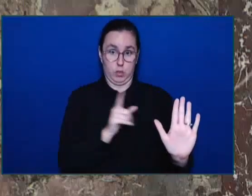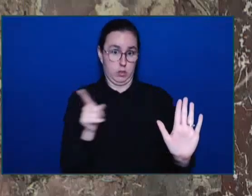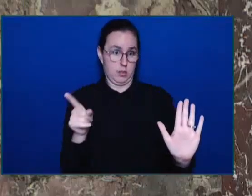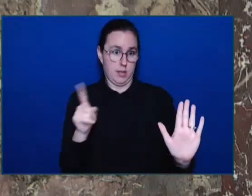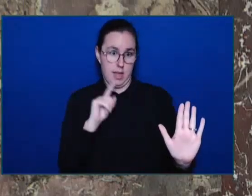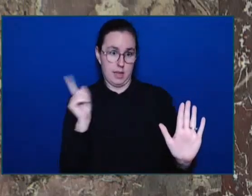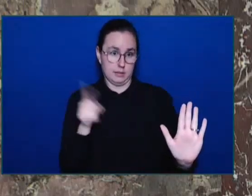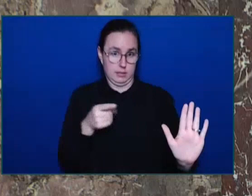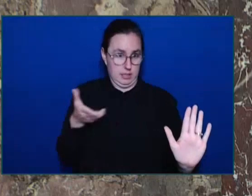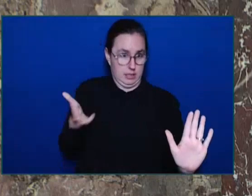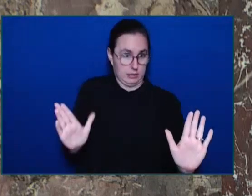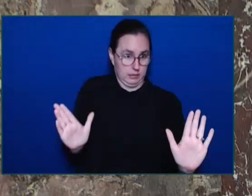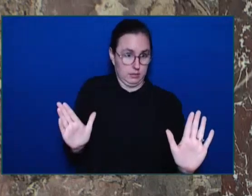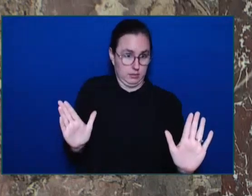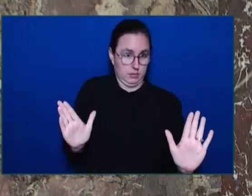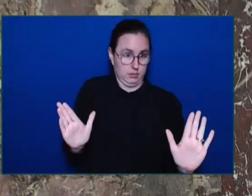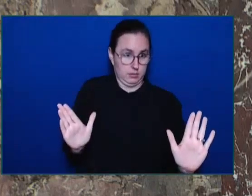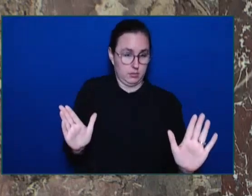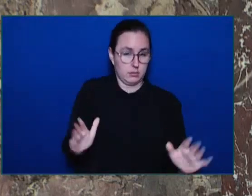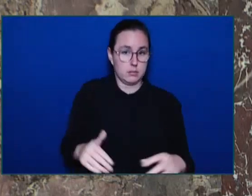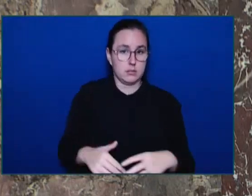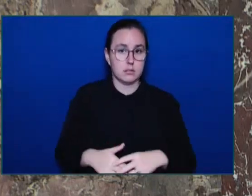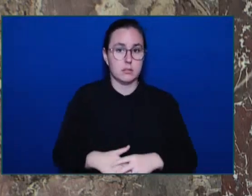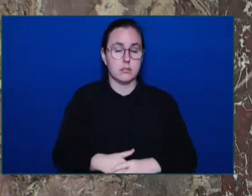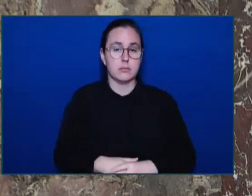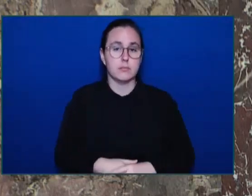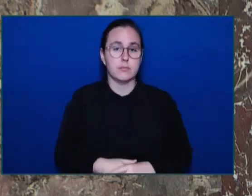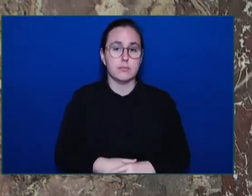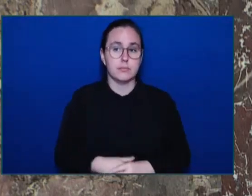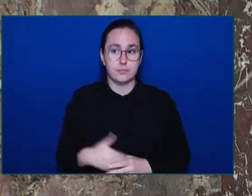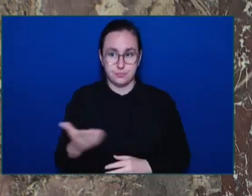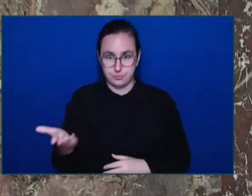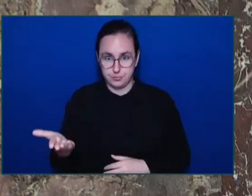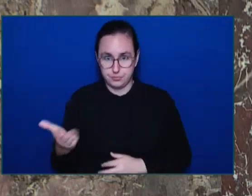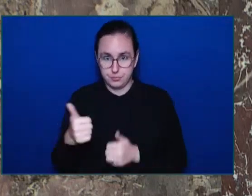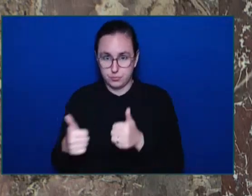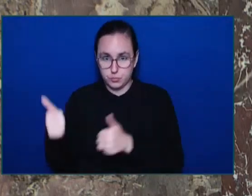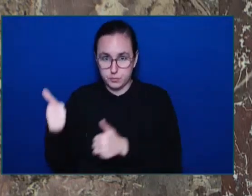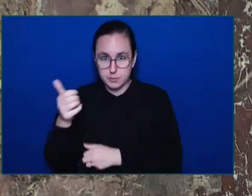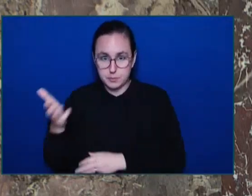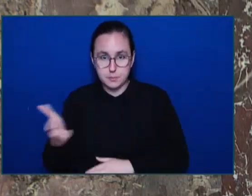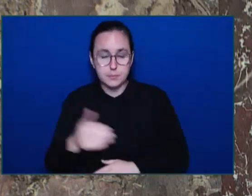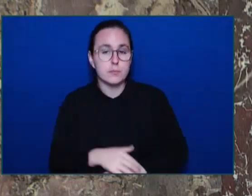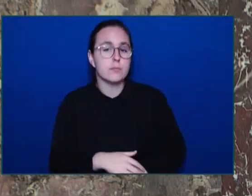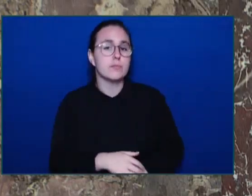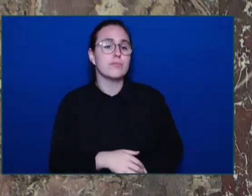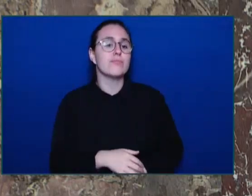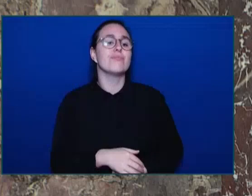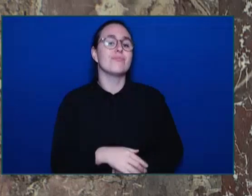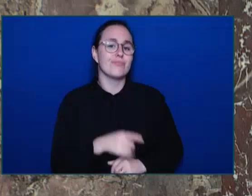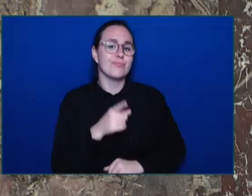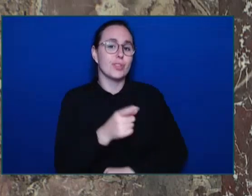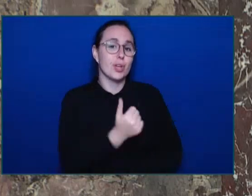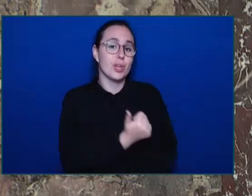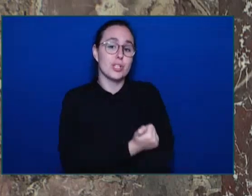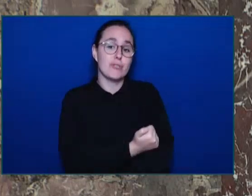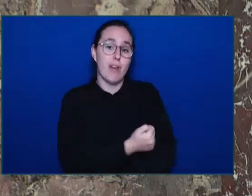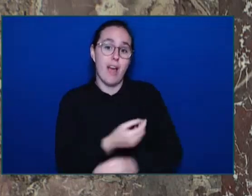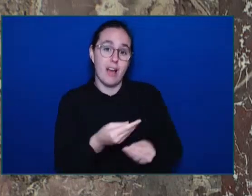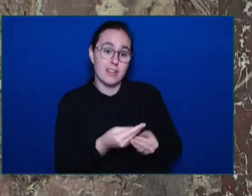Chair. The issue of the toxic drug supply is a major challenge for government,